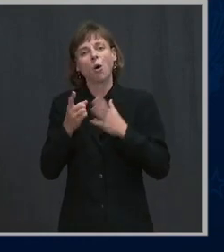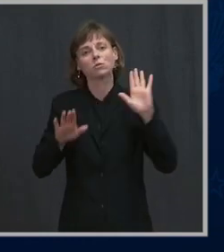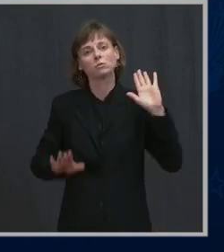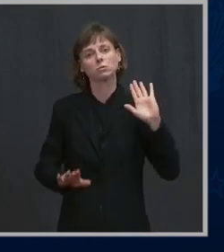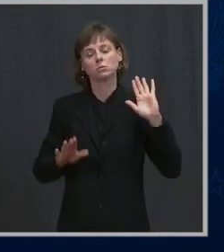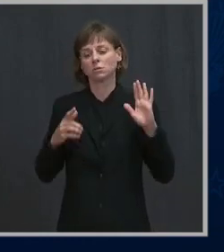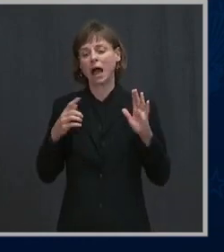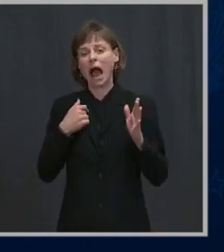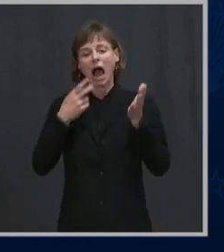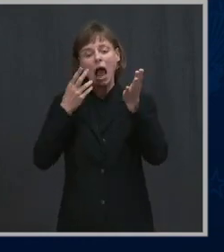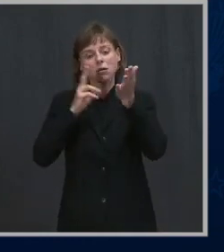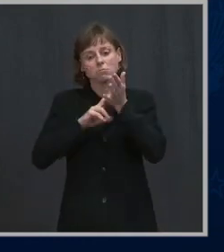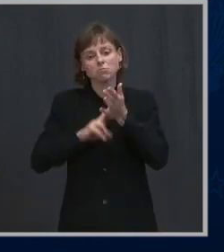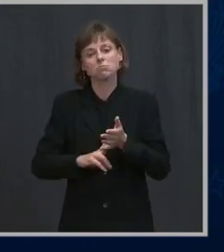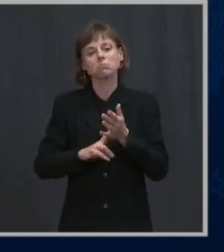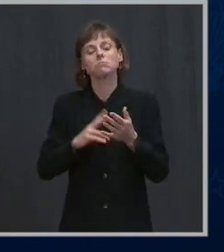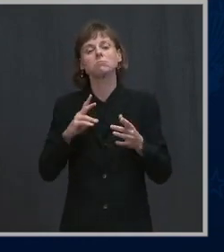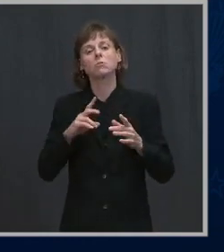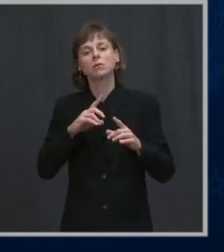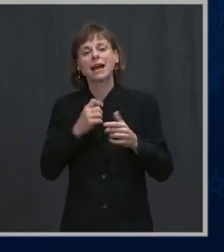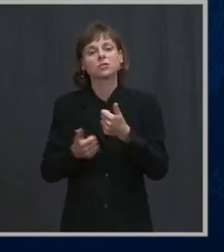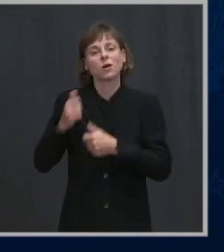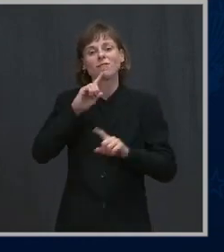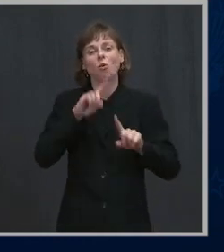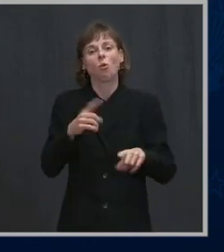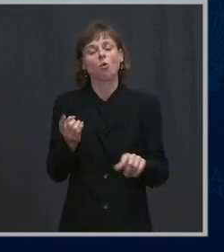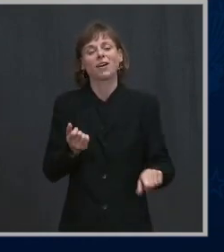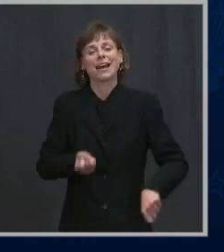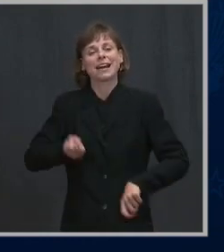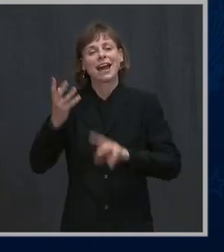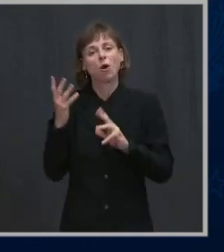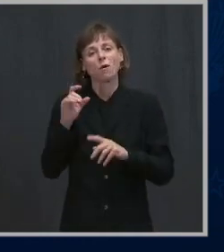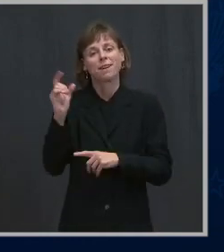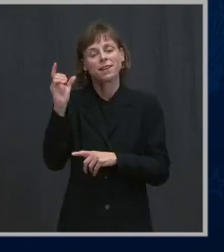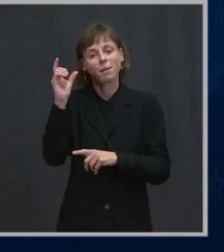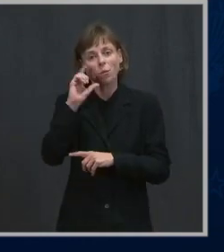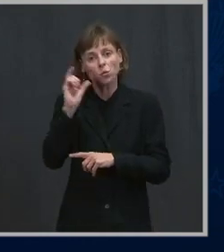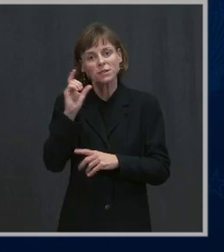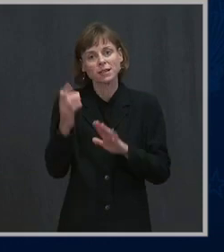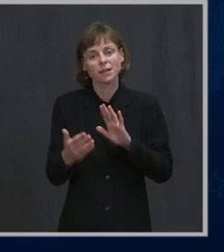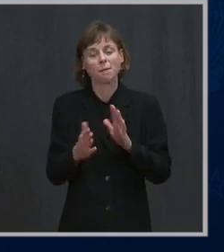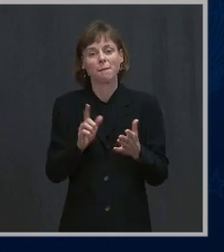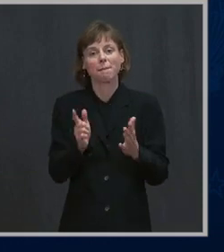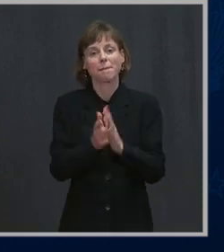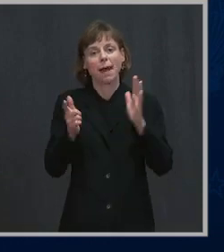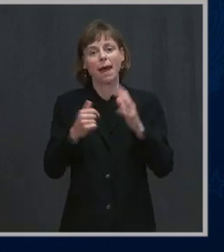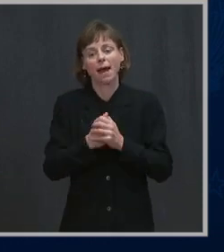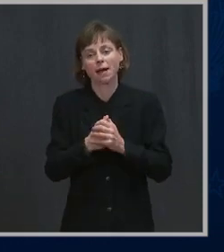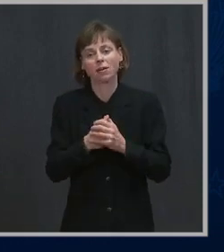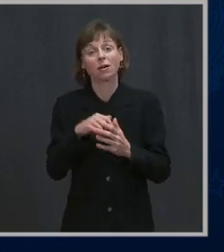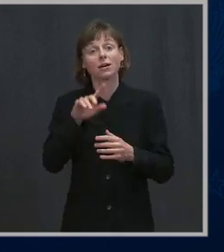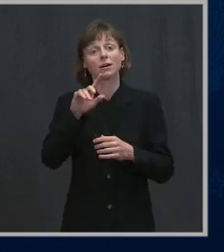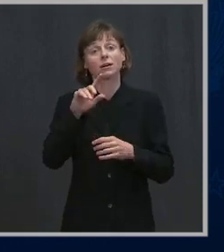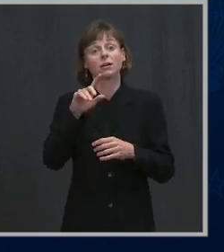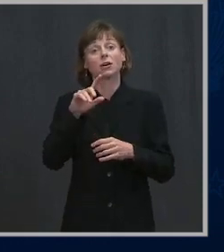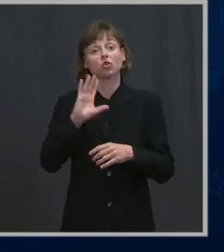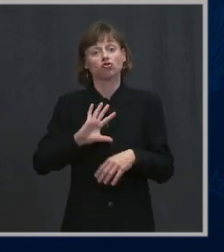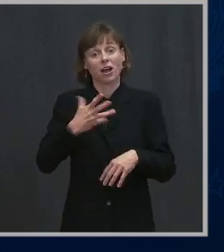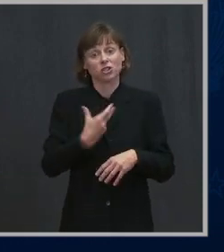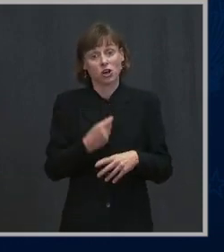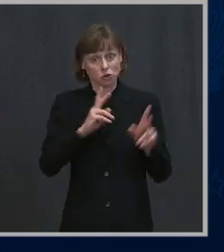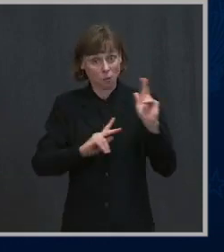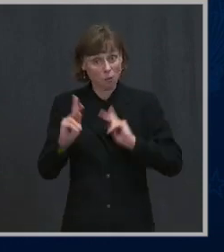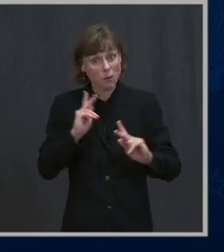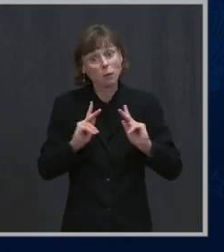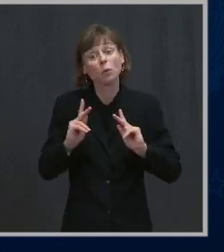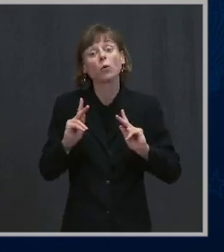discriminatory muslim ban reverse the ban on transgender individuals serving in our military as part of